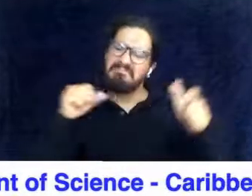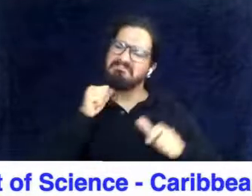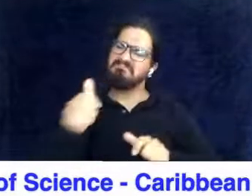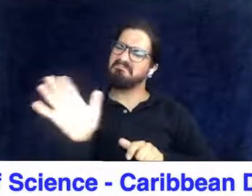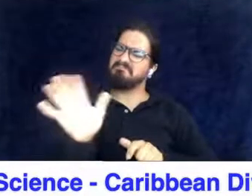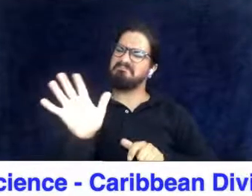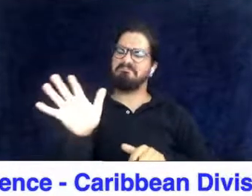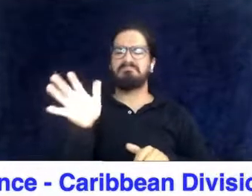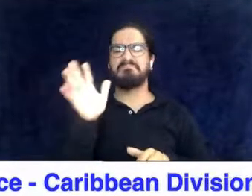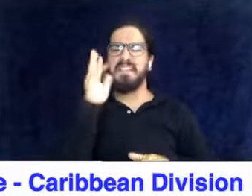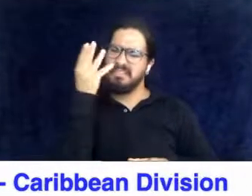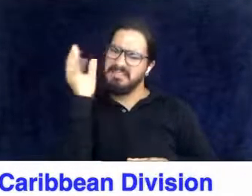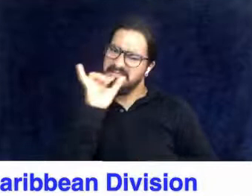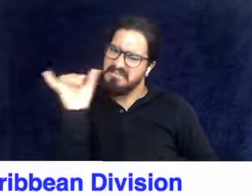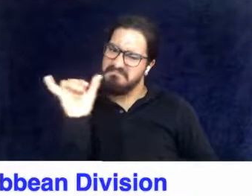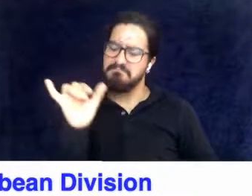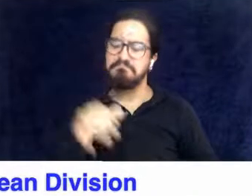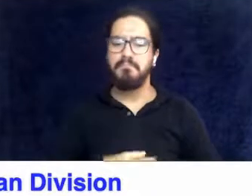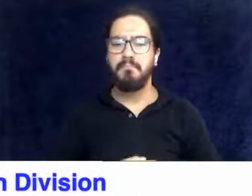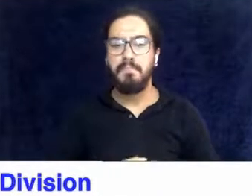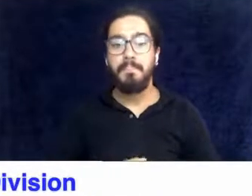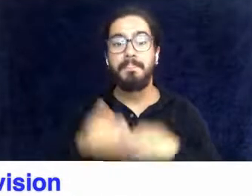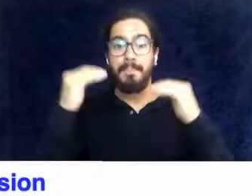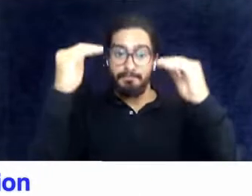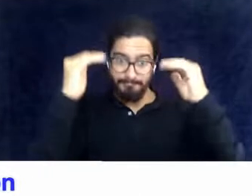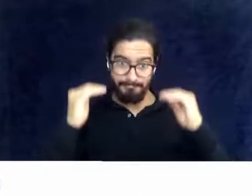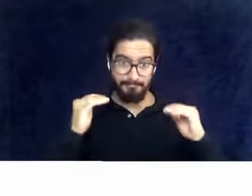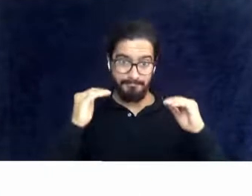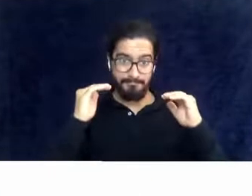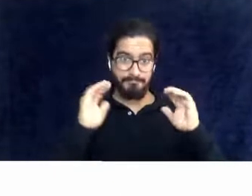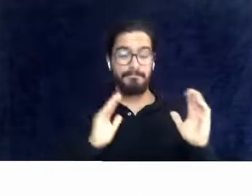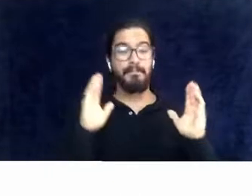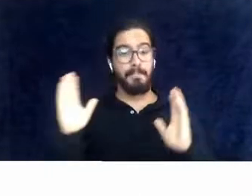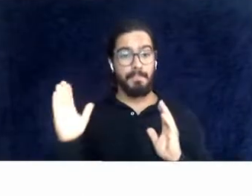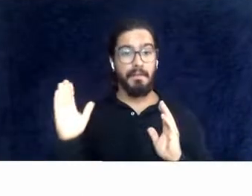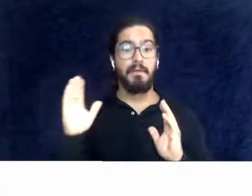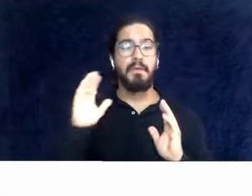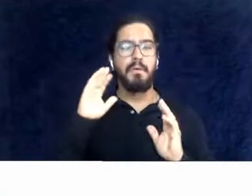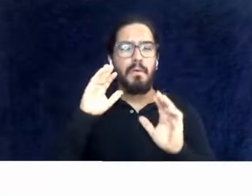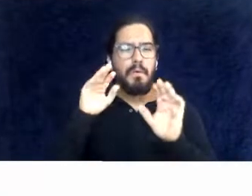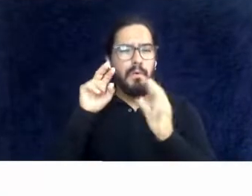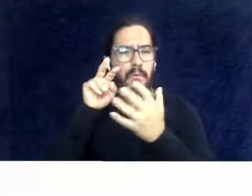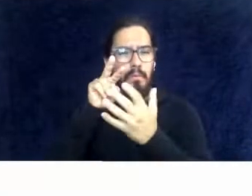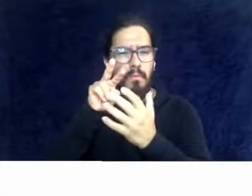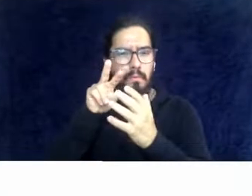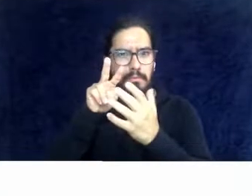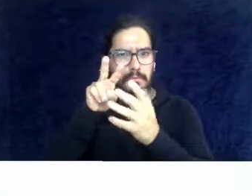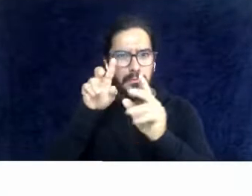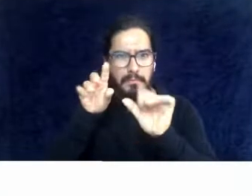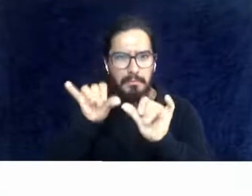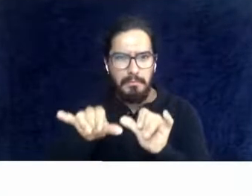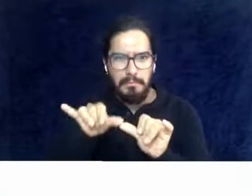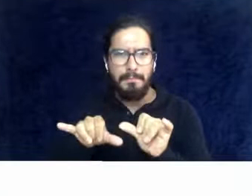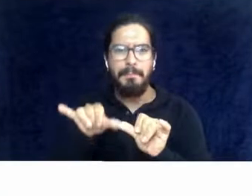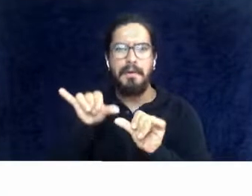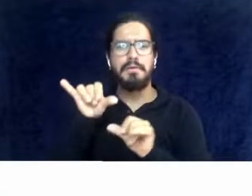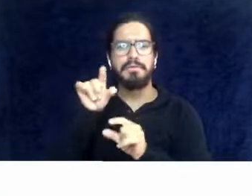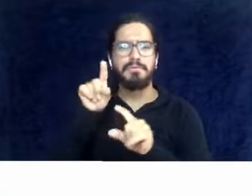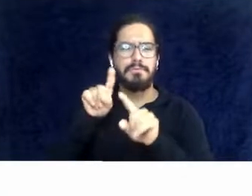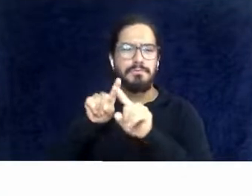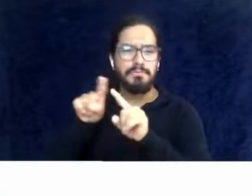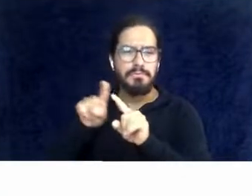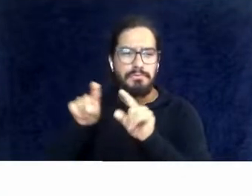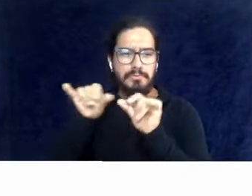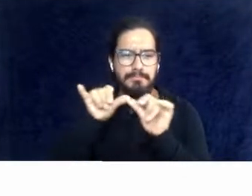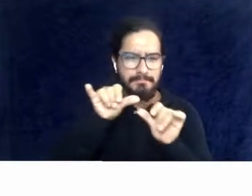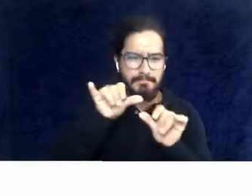also measured the quantitative insulin sensitivity check index in both groups at baseline, and this is used as a